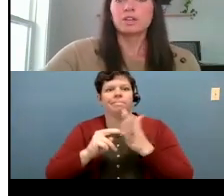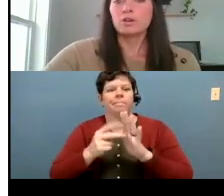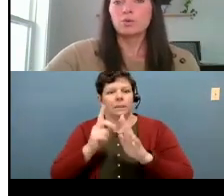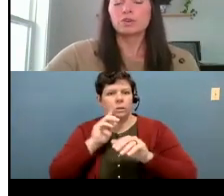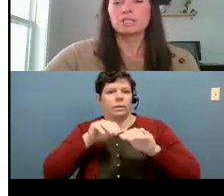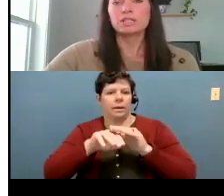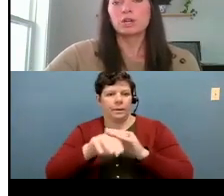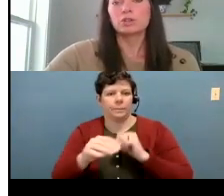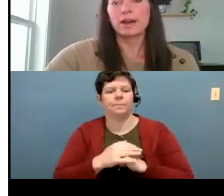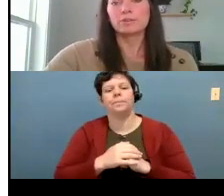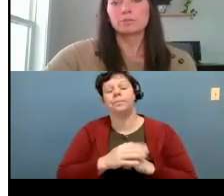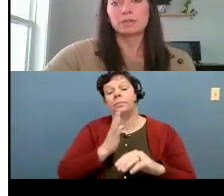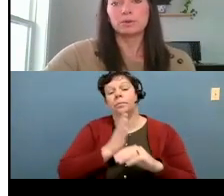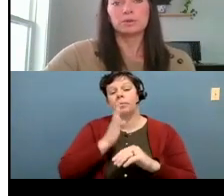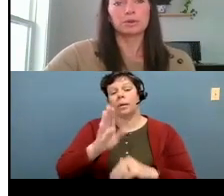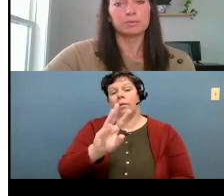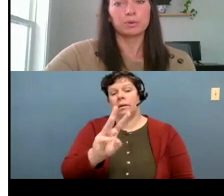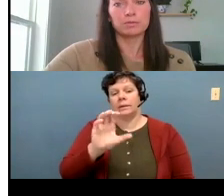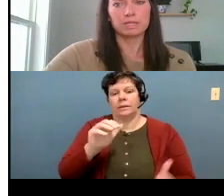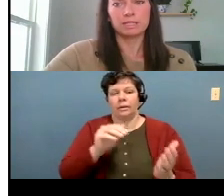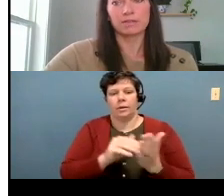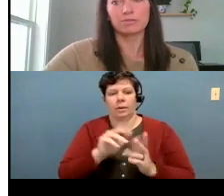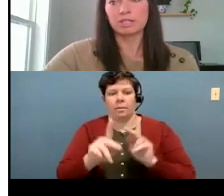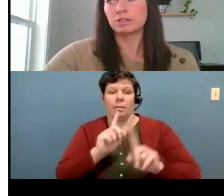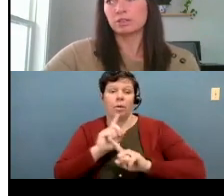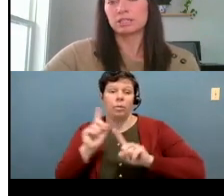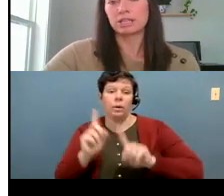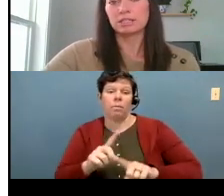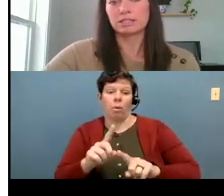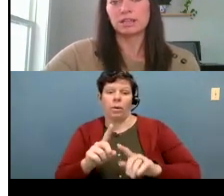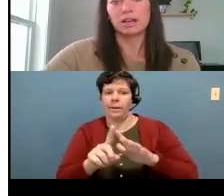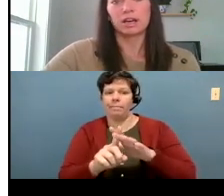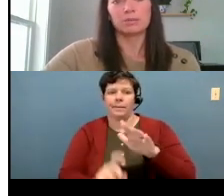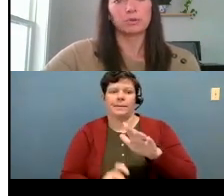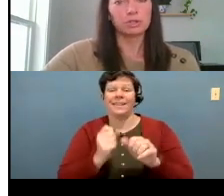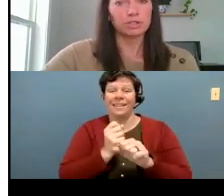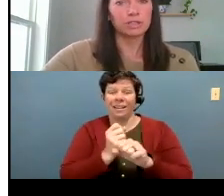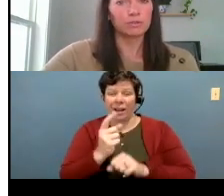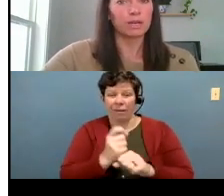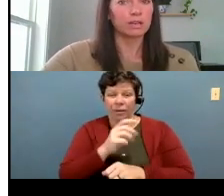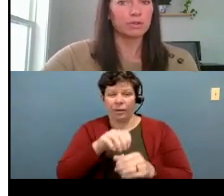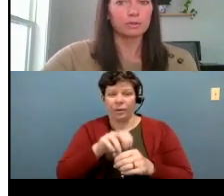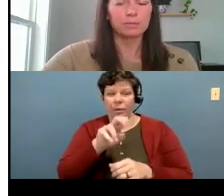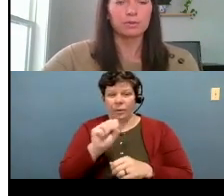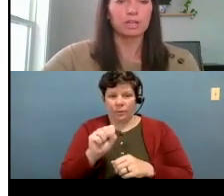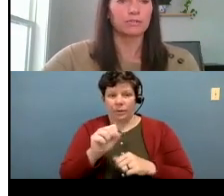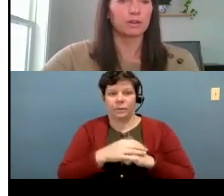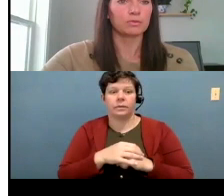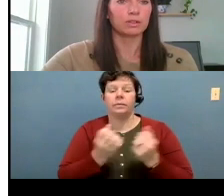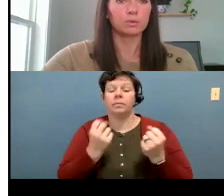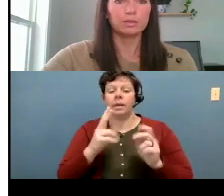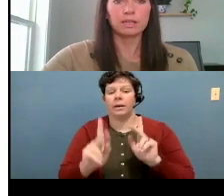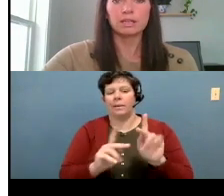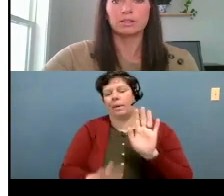So there are over 600,000 people who are reported missing every year in the United States. But fortunately for many of those people, they are